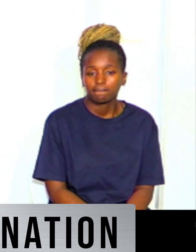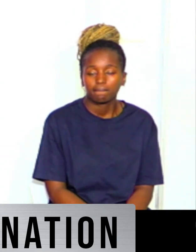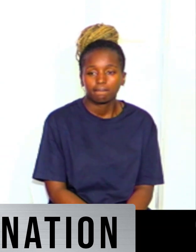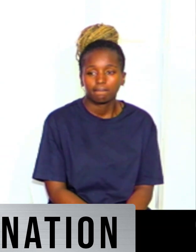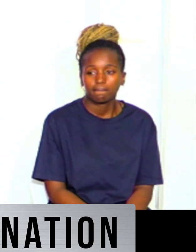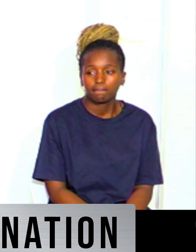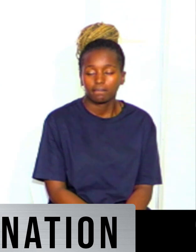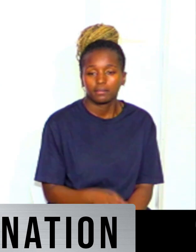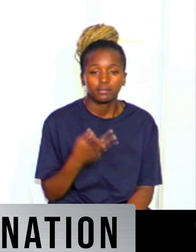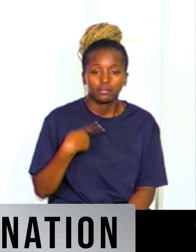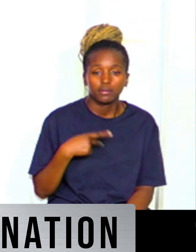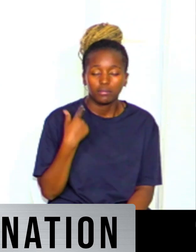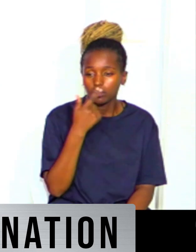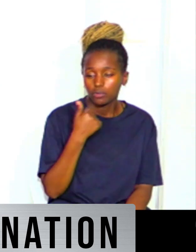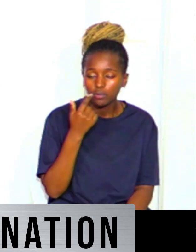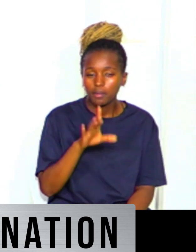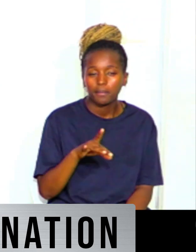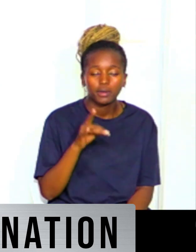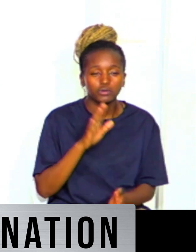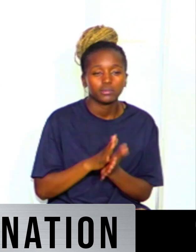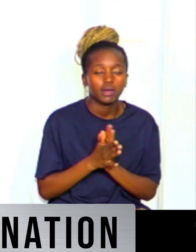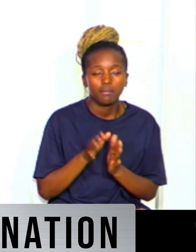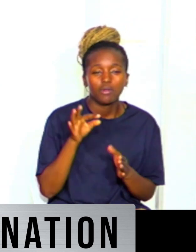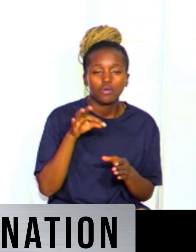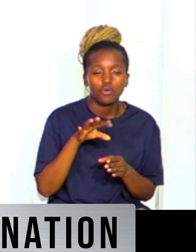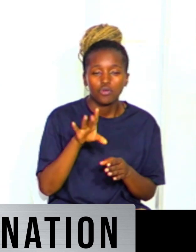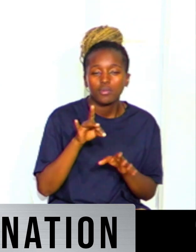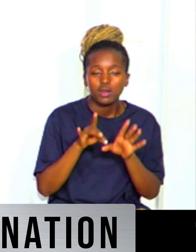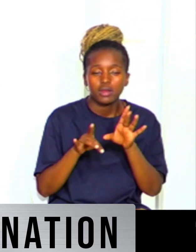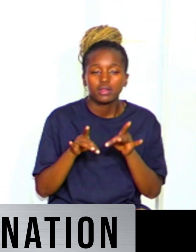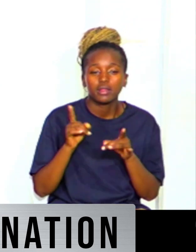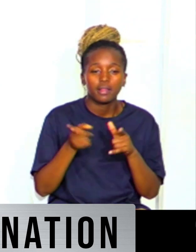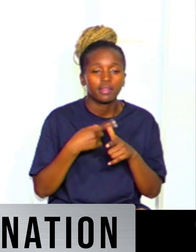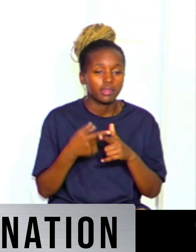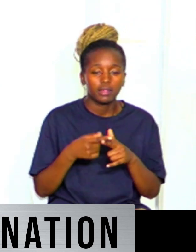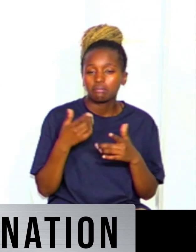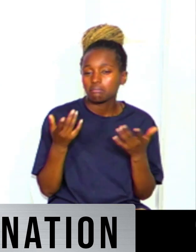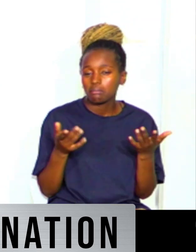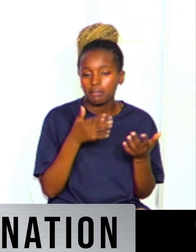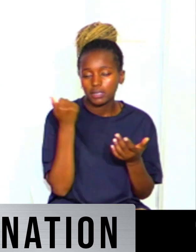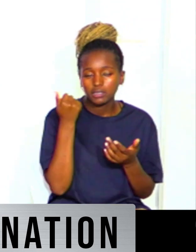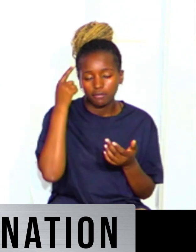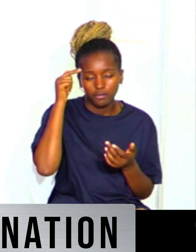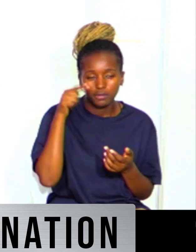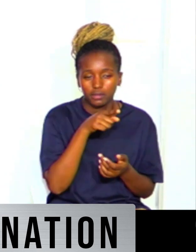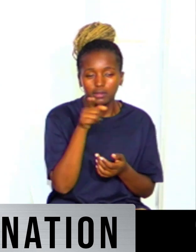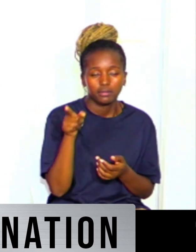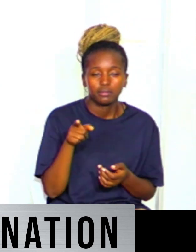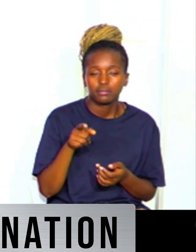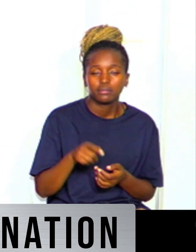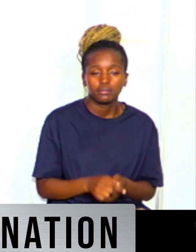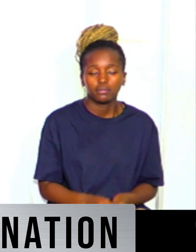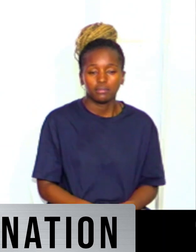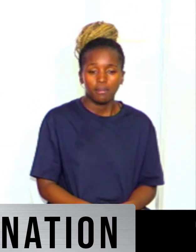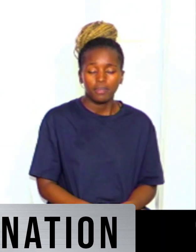seats for nominated, someone like Karen Nyamu. Why was Karen Nyamu nominated? Does it make sense?